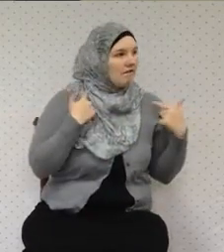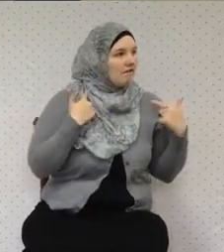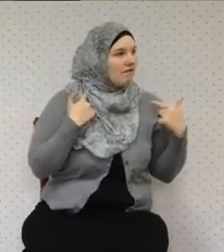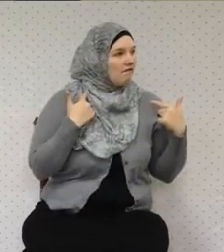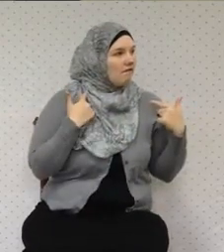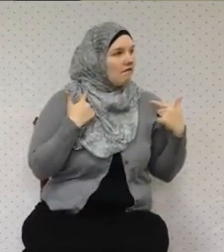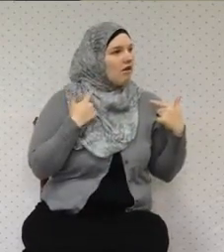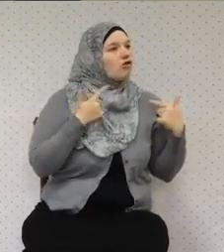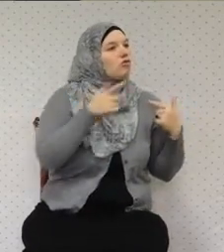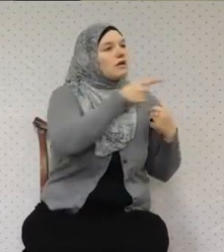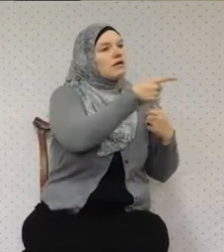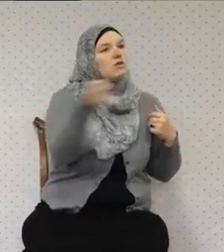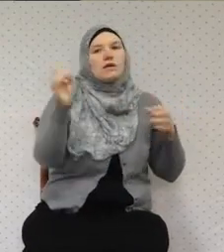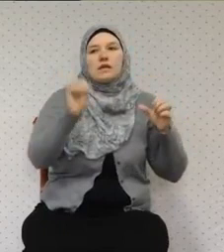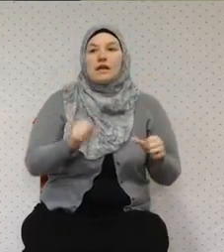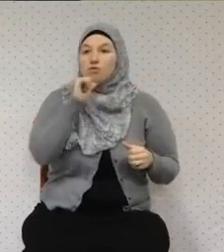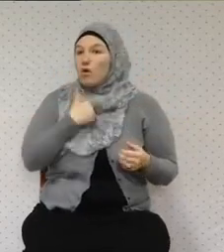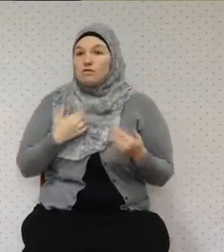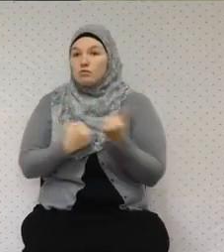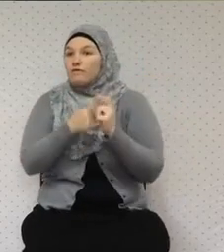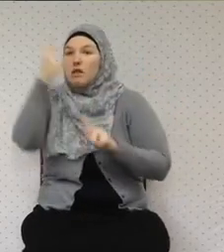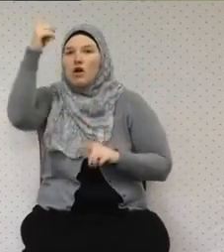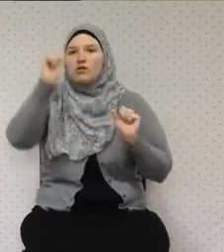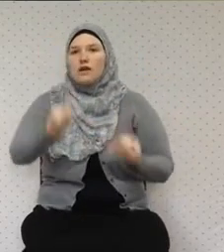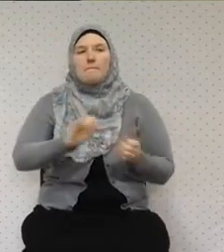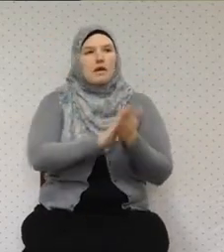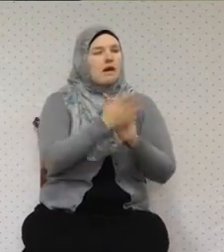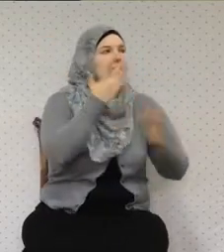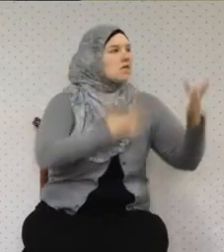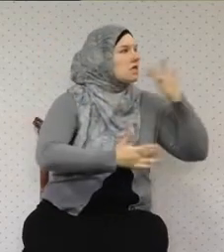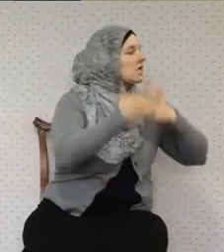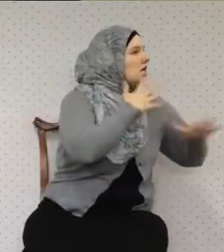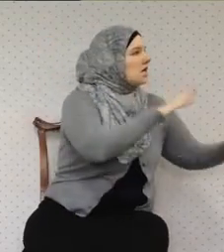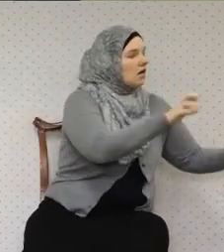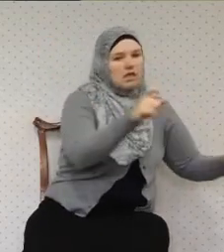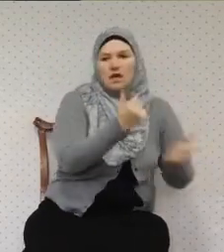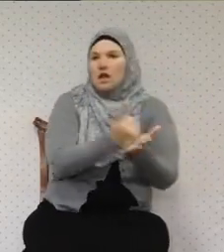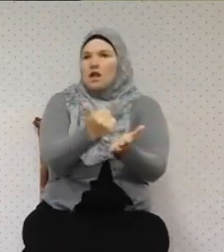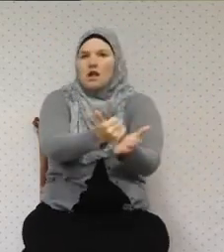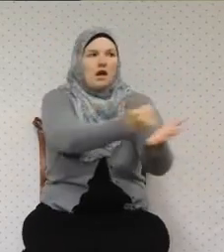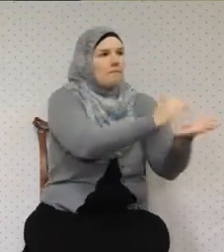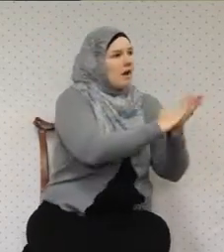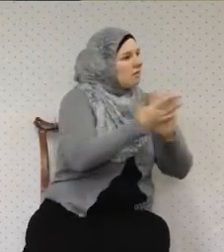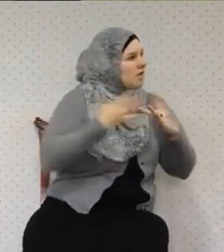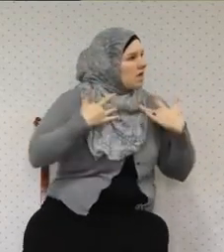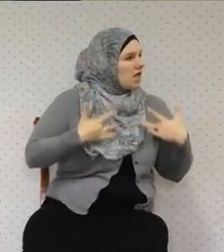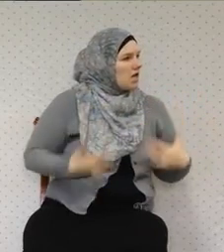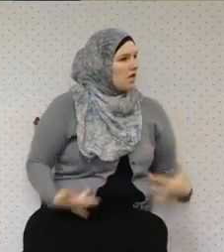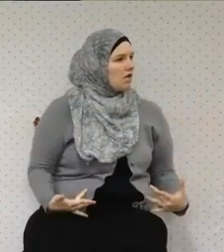can turn desperate. You can become depressed.